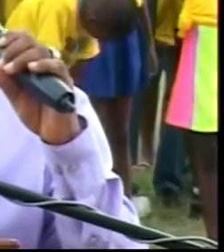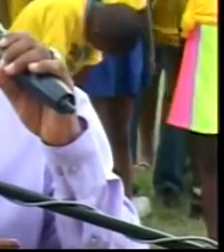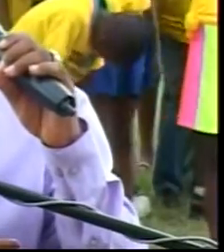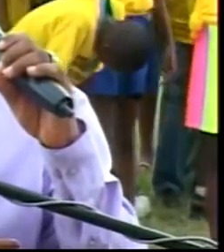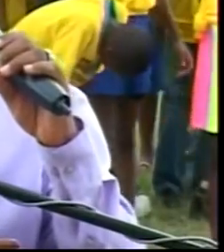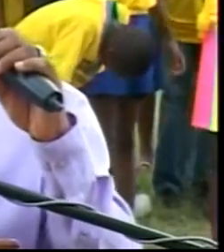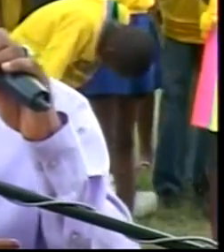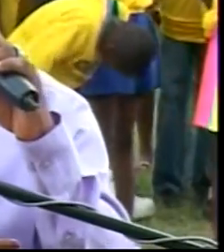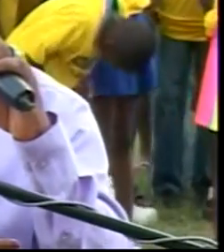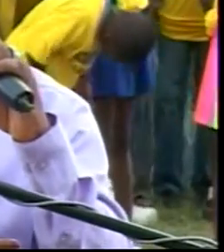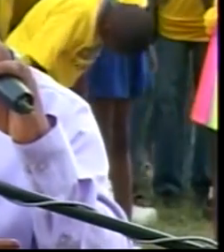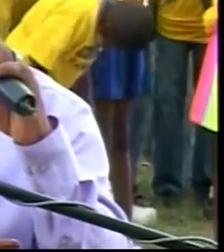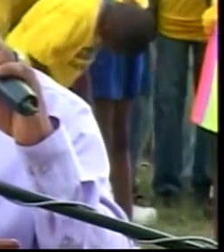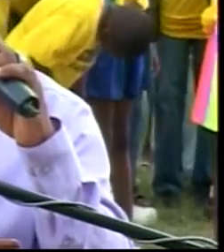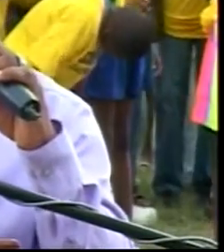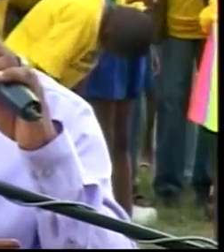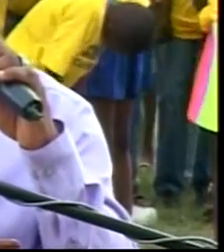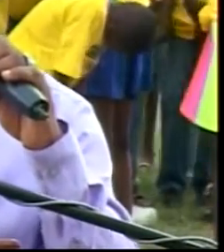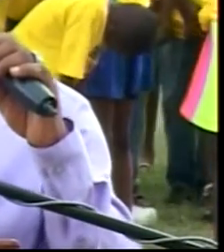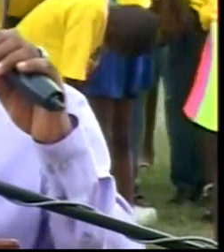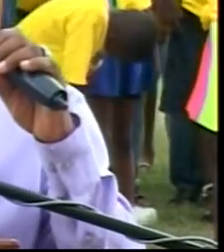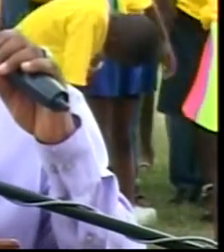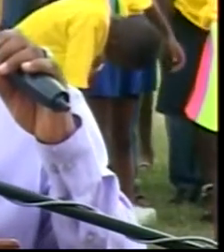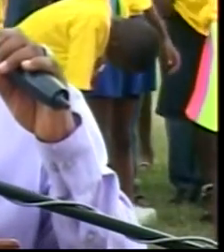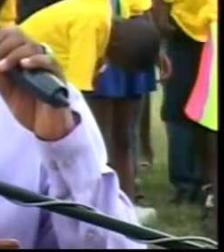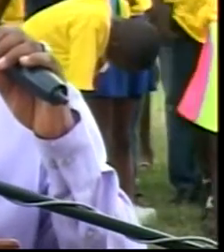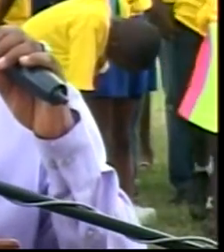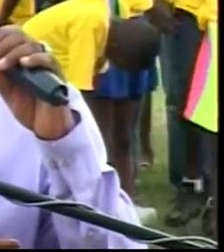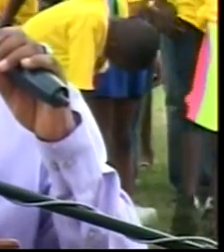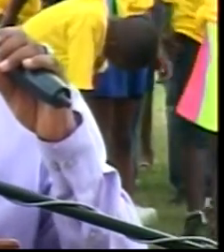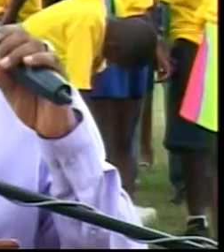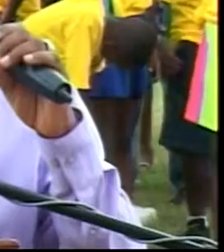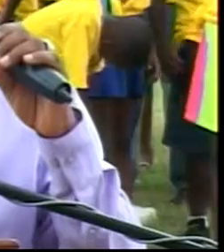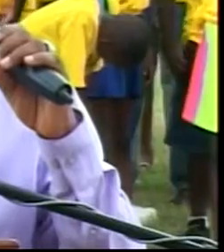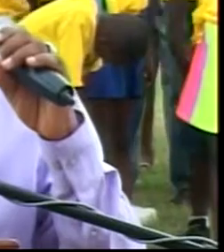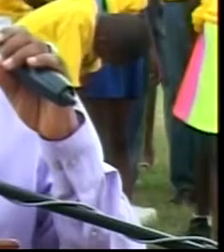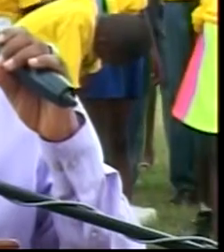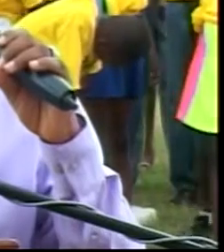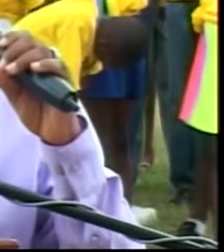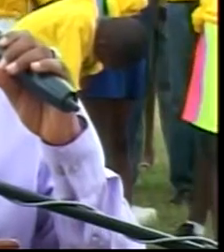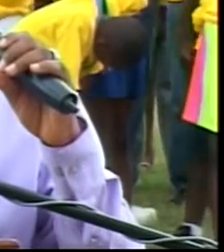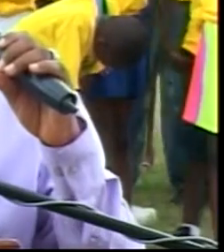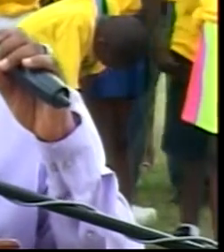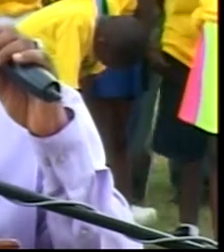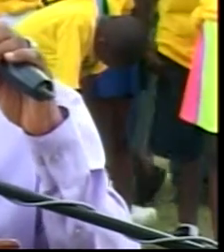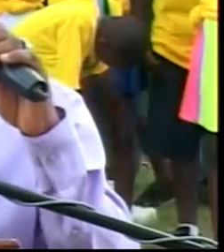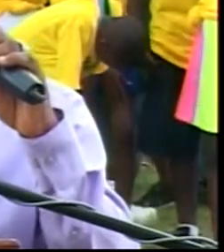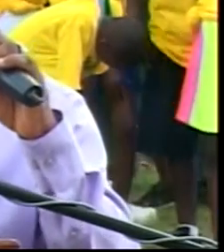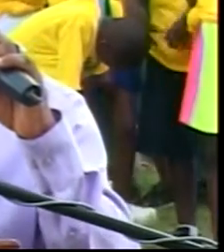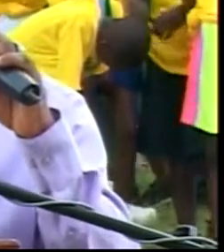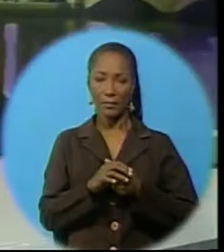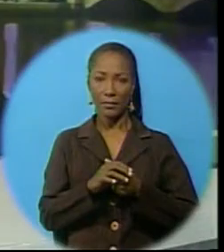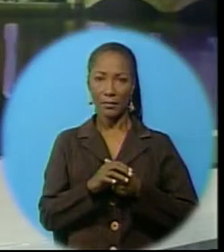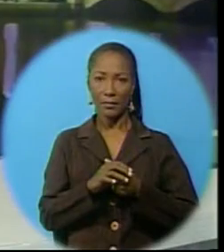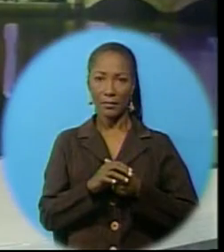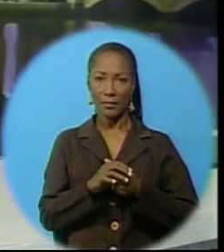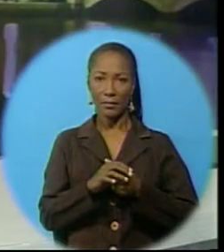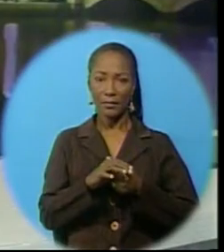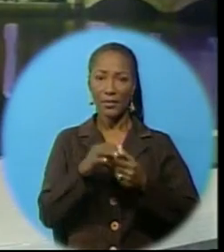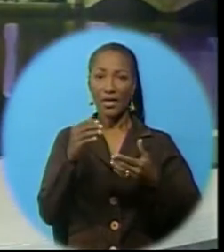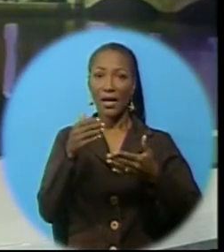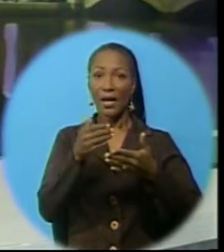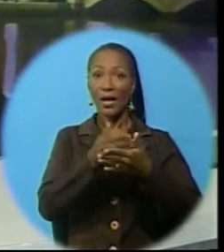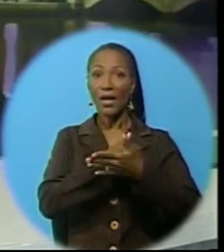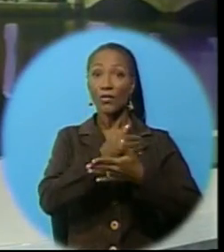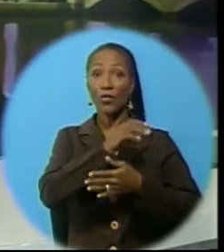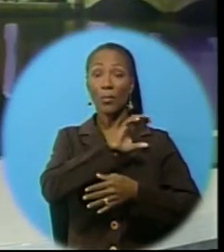the full mobilization of our society, the full mobilization of our young people. A new